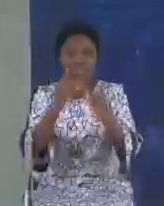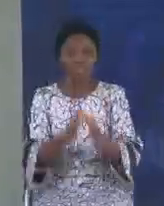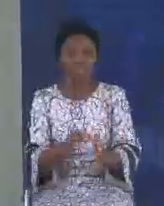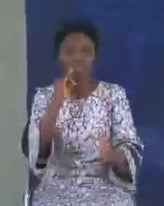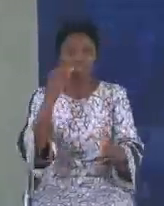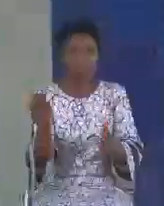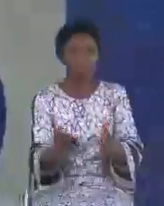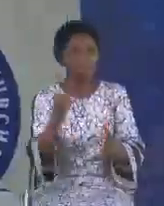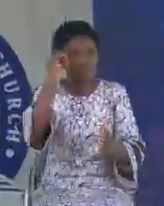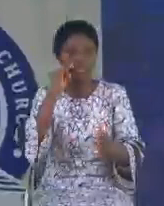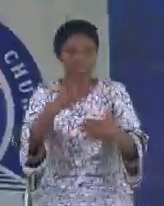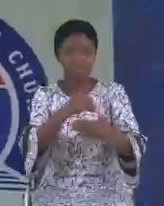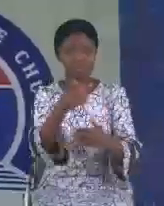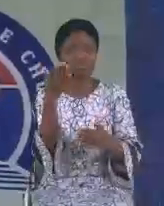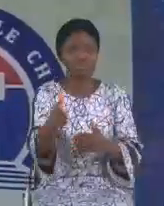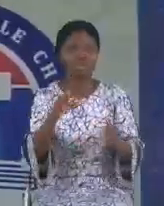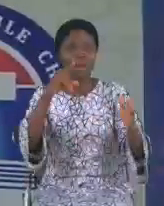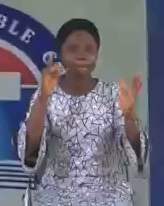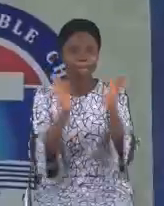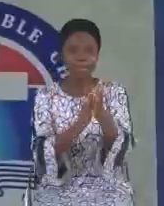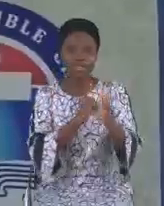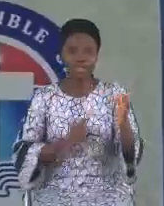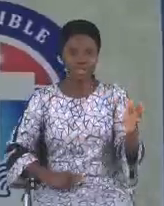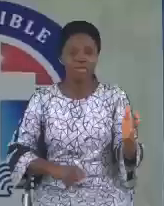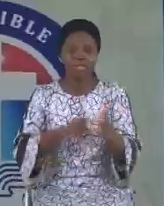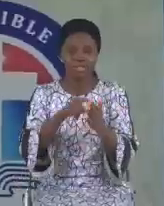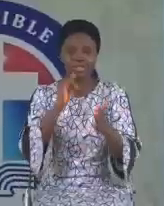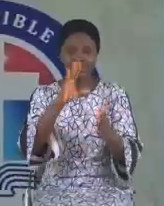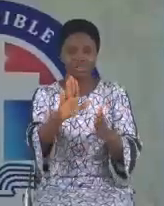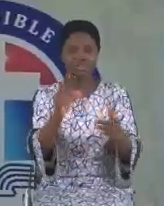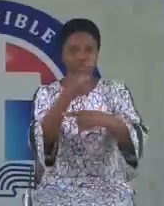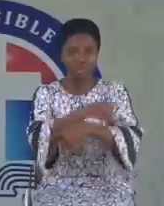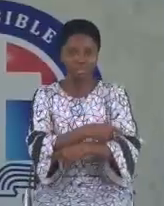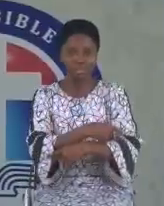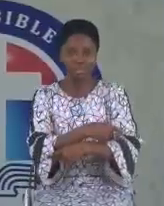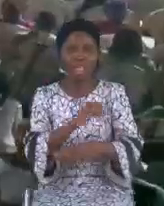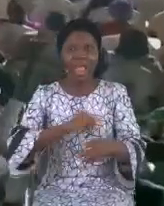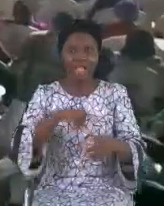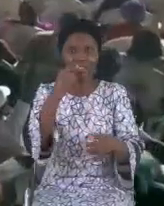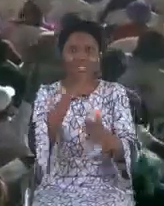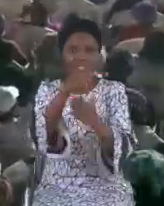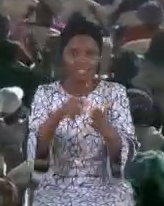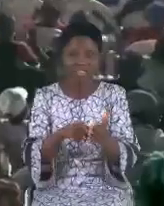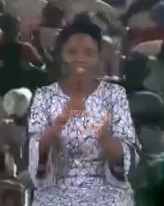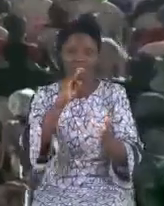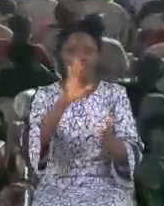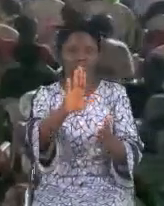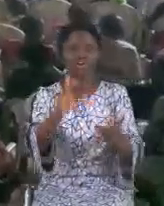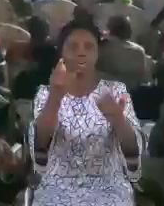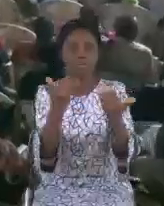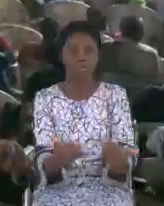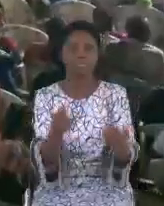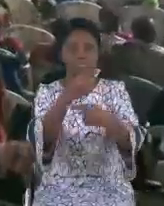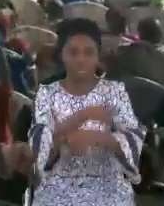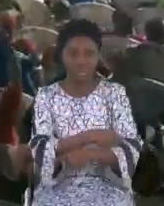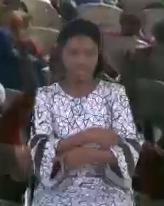there. Praise the Lord, this is your day. I said, this is your day. Look at verse 7.